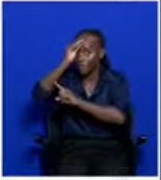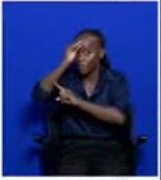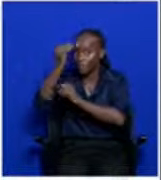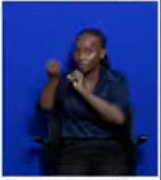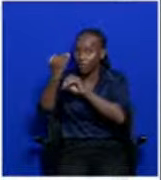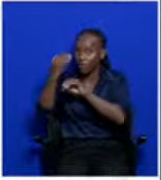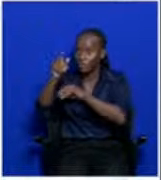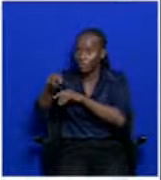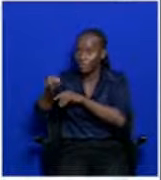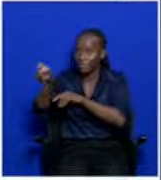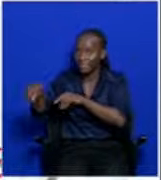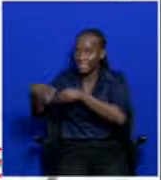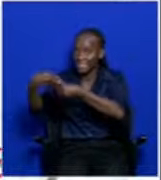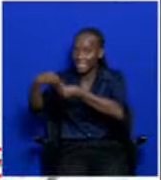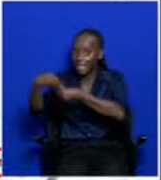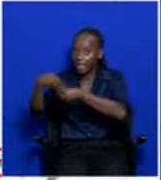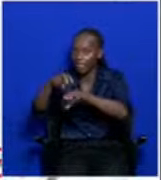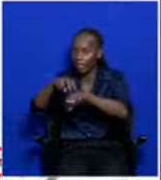And